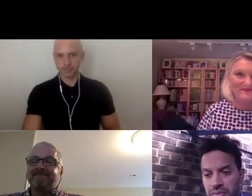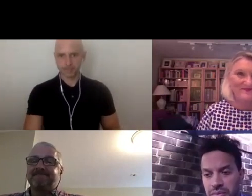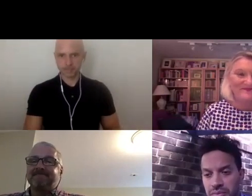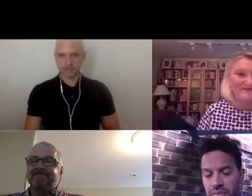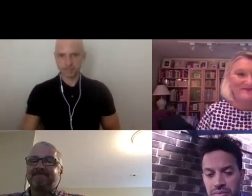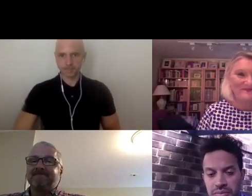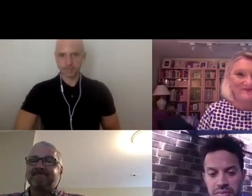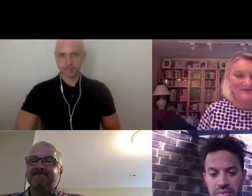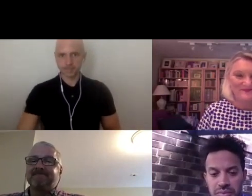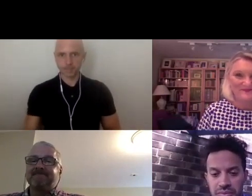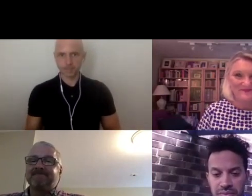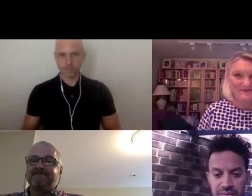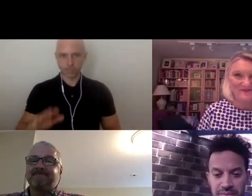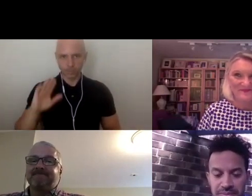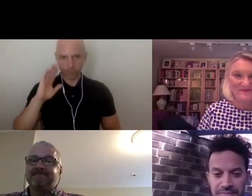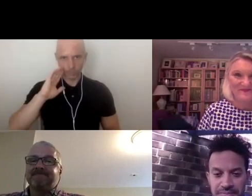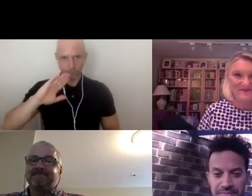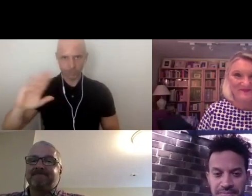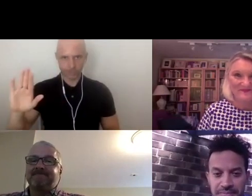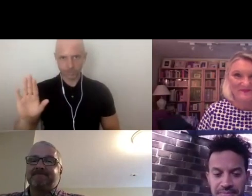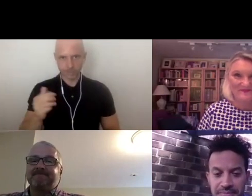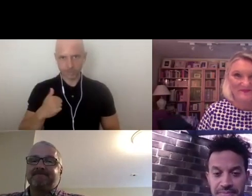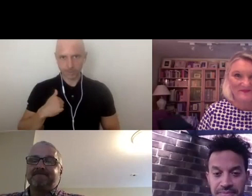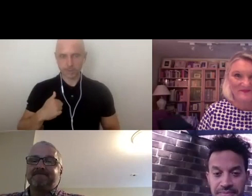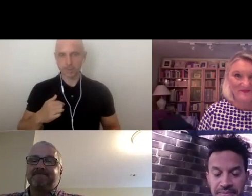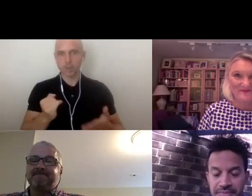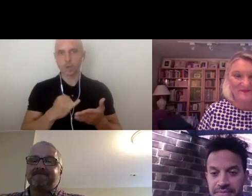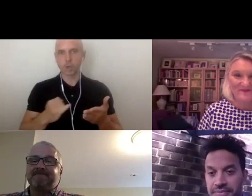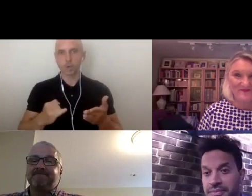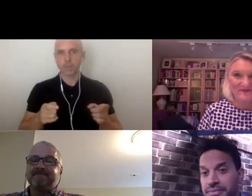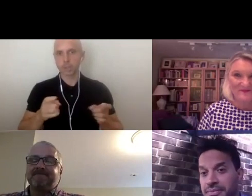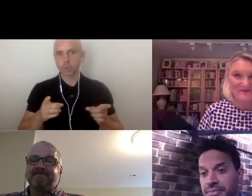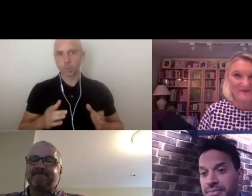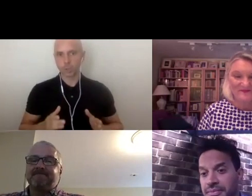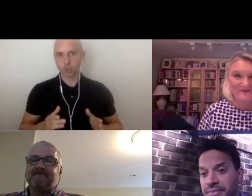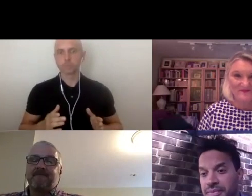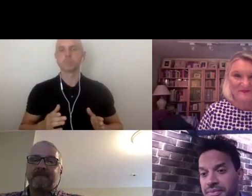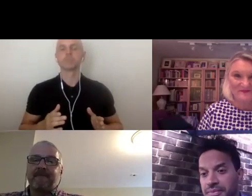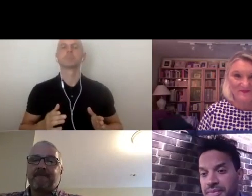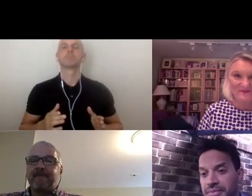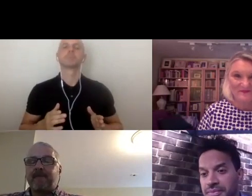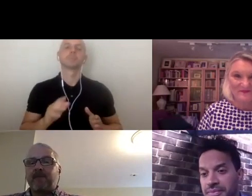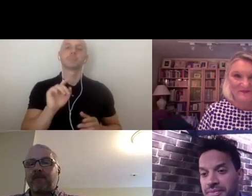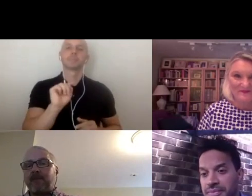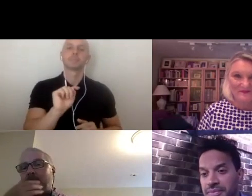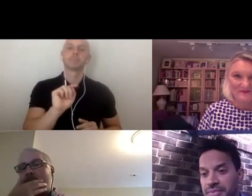Hi, everyone, and thanks so much for having me on. I'm Michael Morey, the Artistic Director of Tapestry Opera.